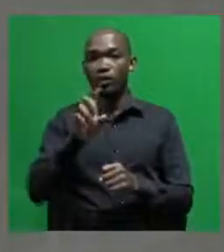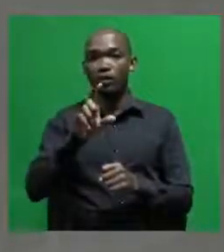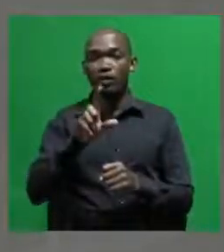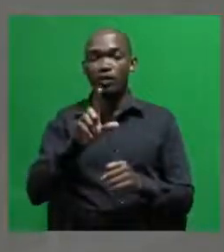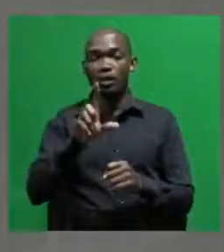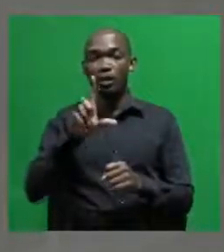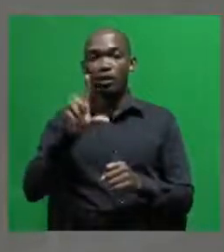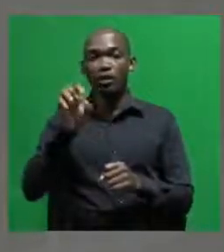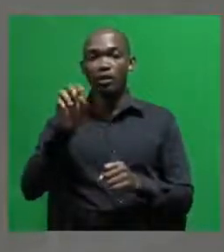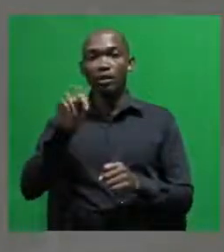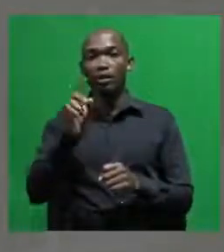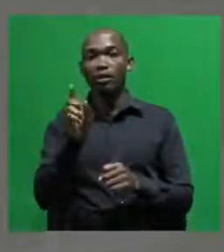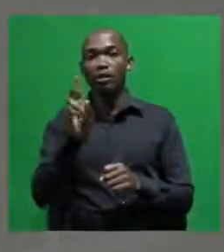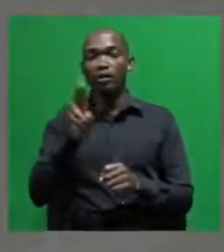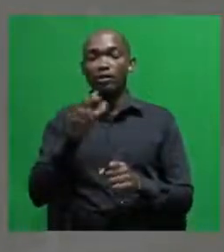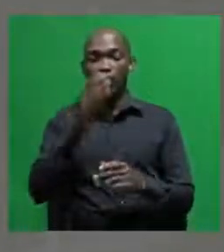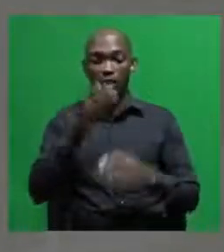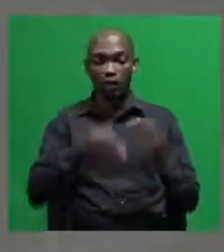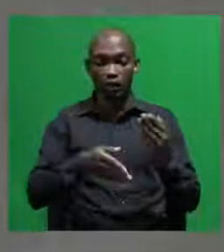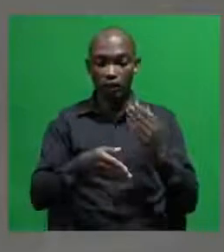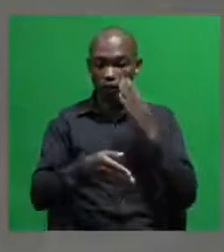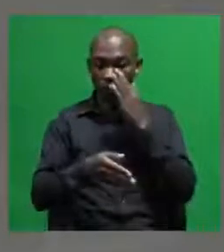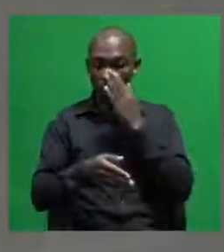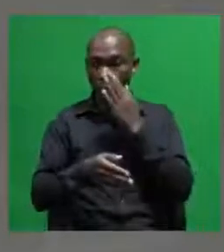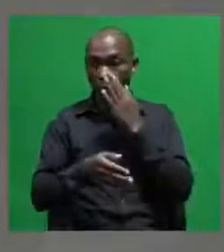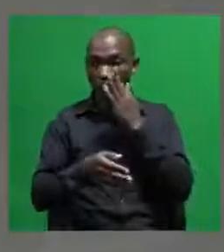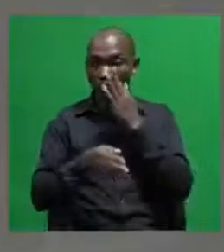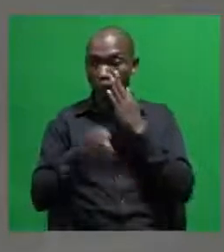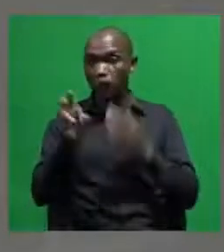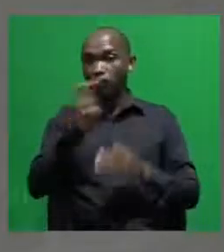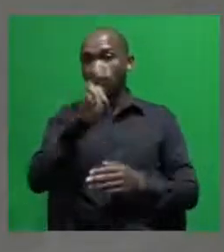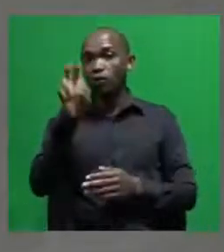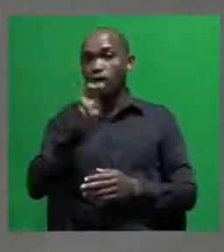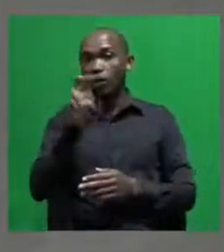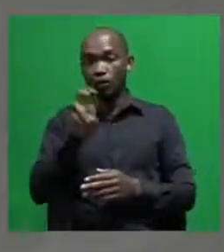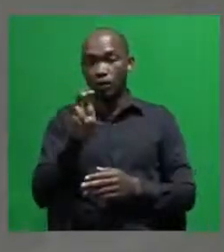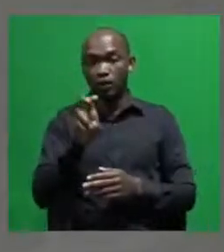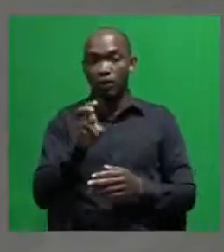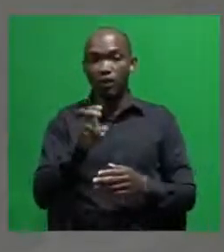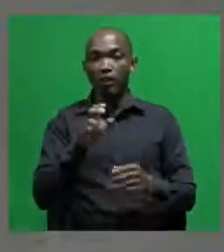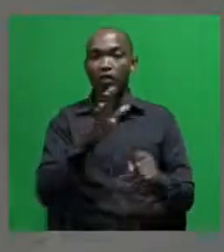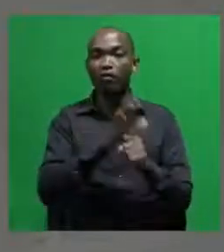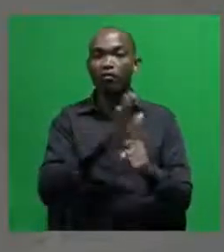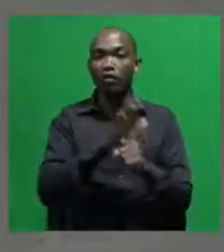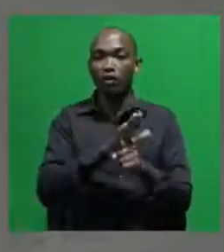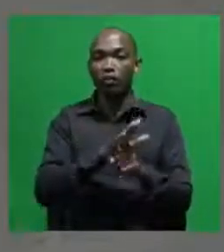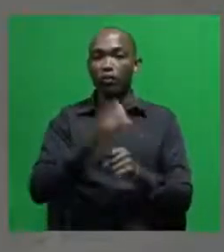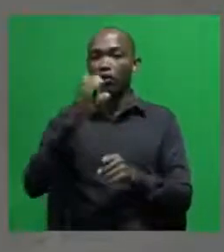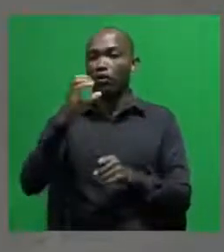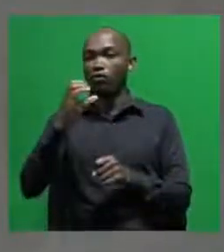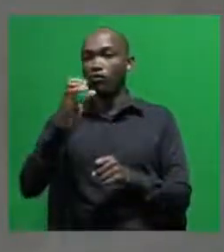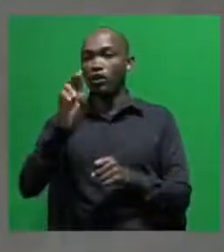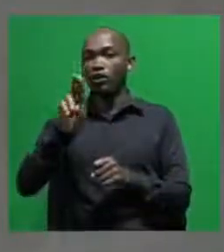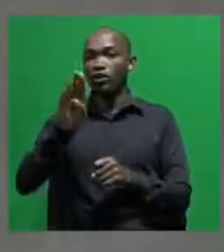length for the given wooden block. And lastly, we have to calculate